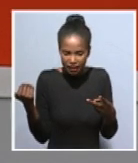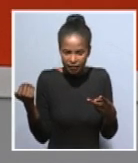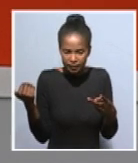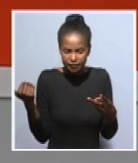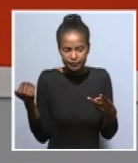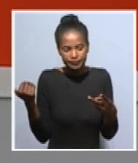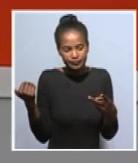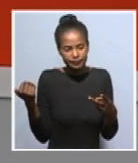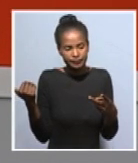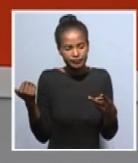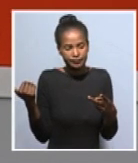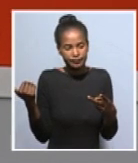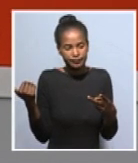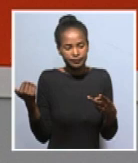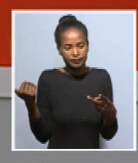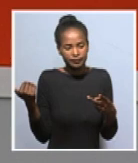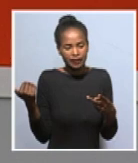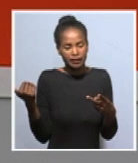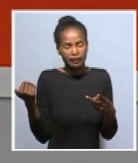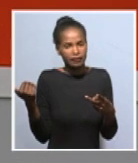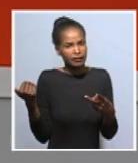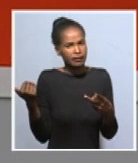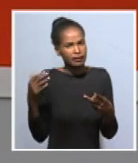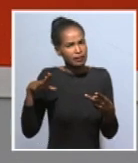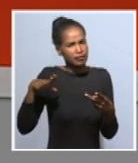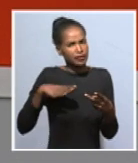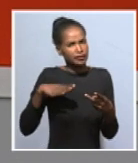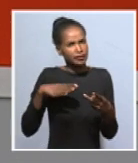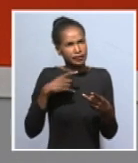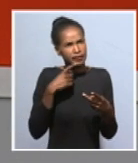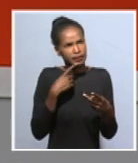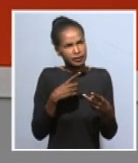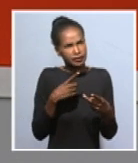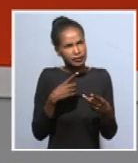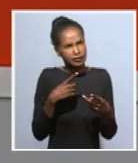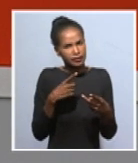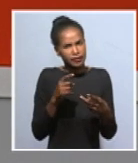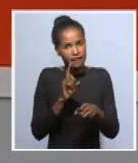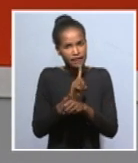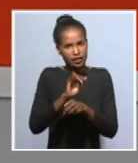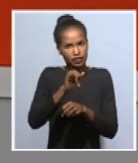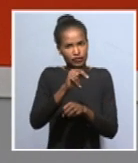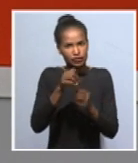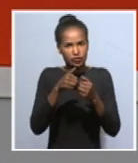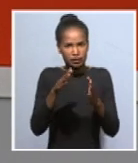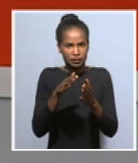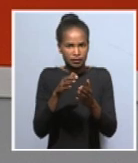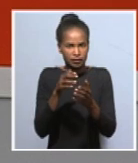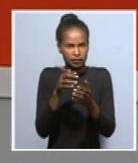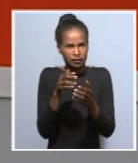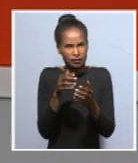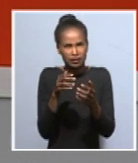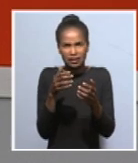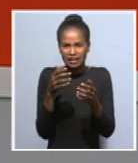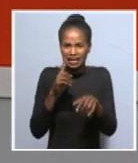hear again, he was talking about on something that is going to be effective as of 1st of June. Correct. Is there